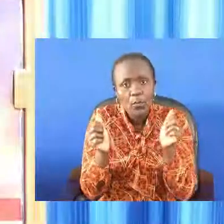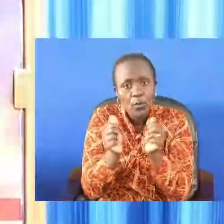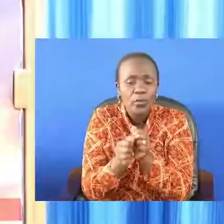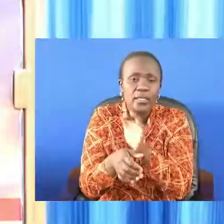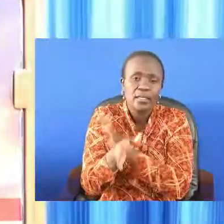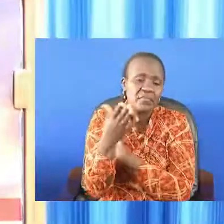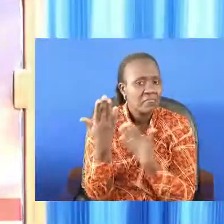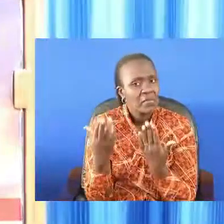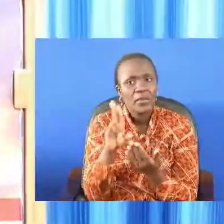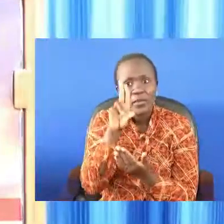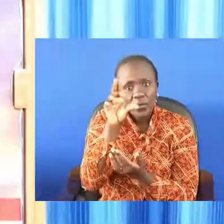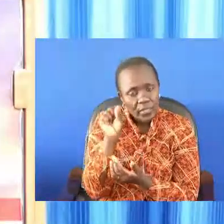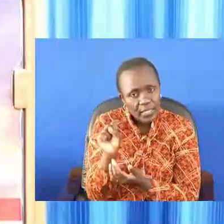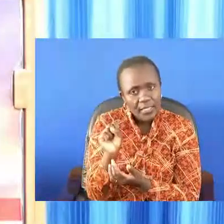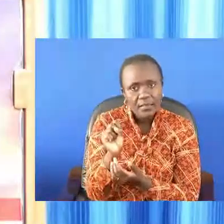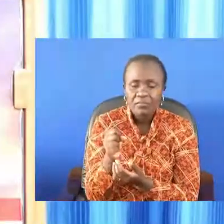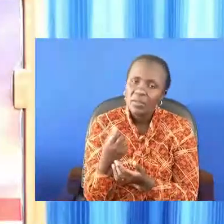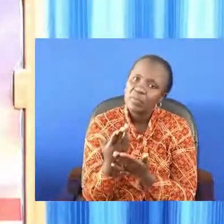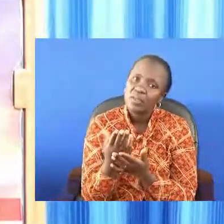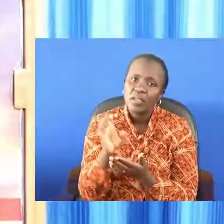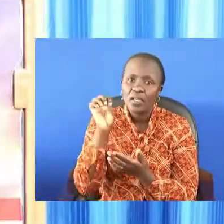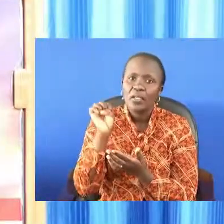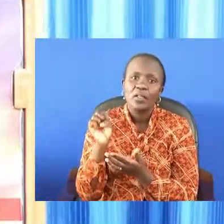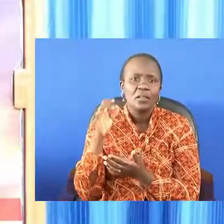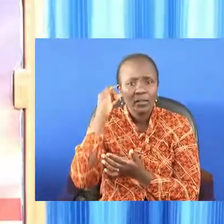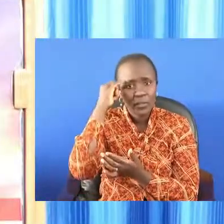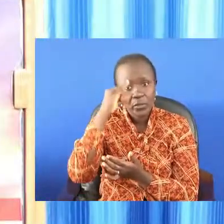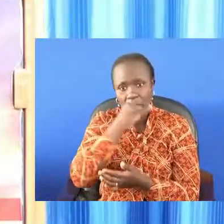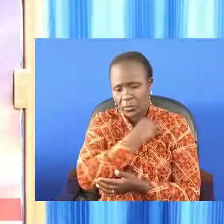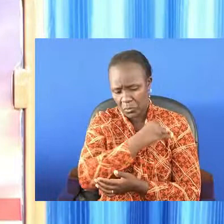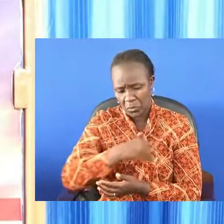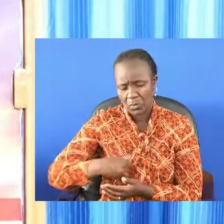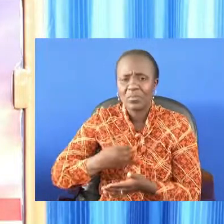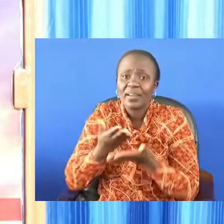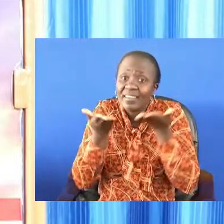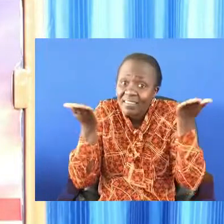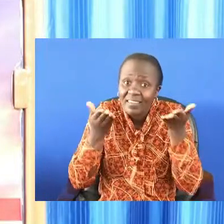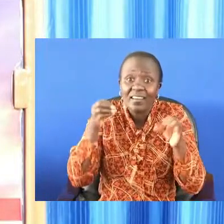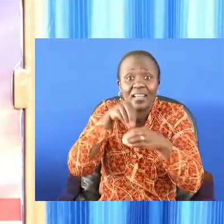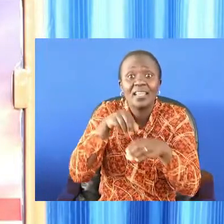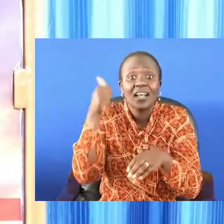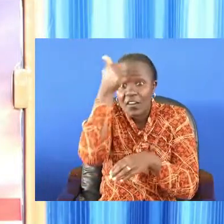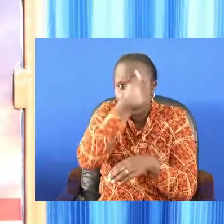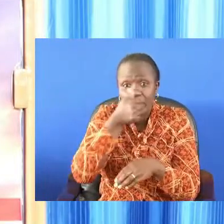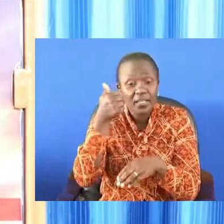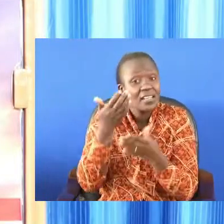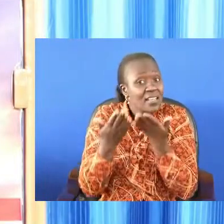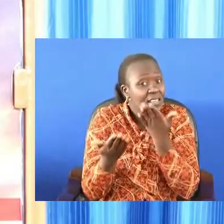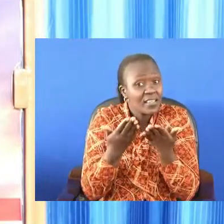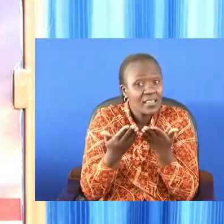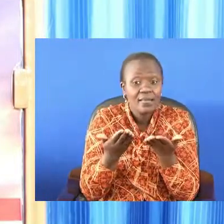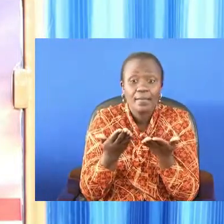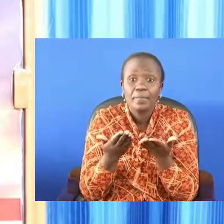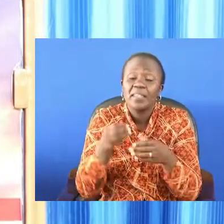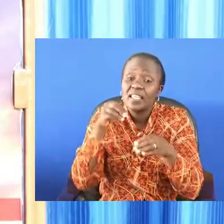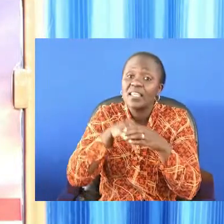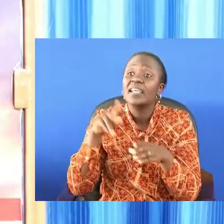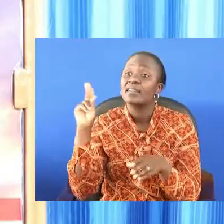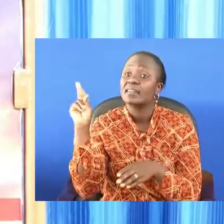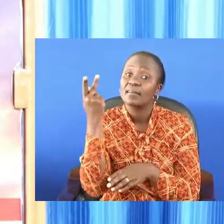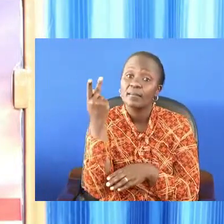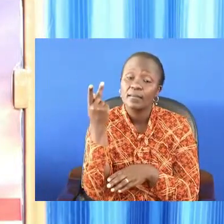the US, you could be in Europe, you could be in Australia, you could be here in Africa, you could even be here in